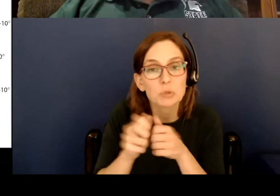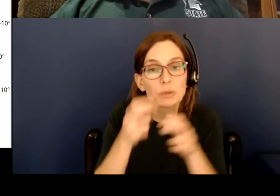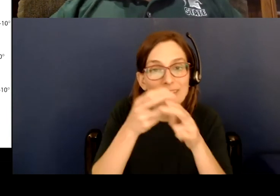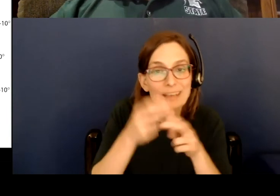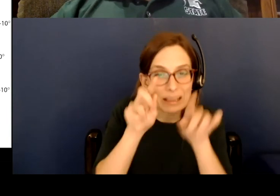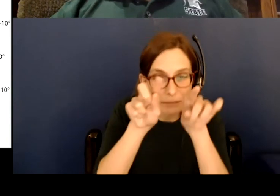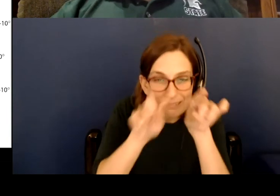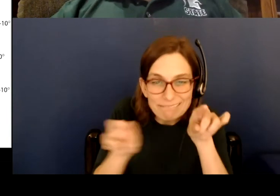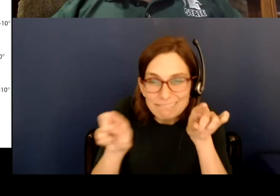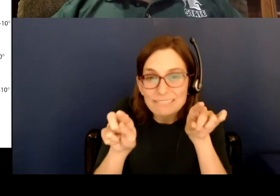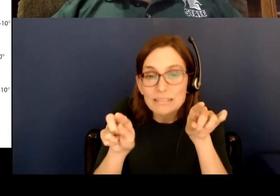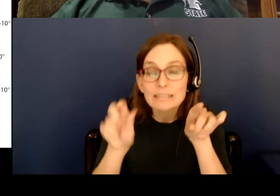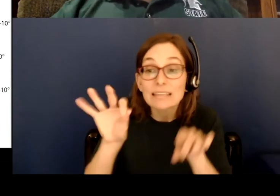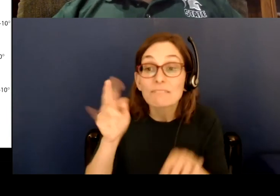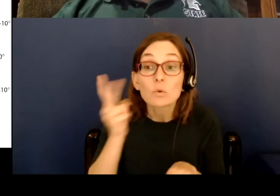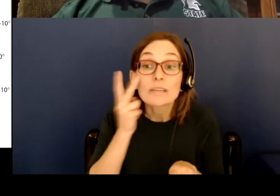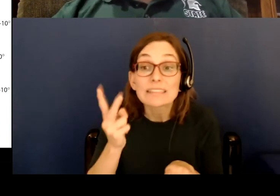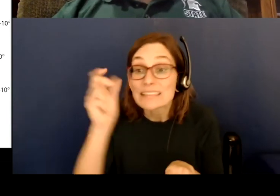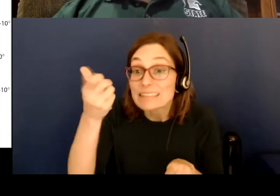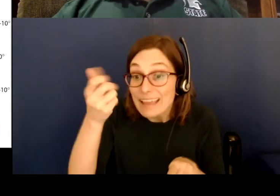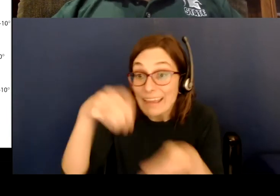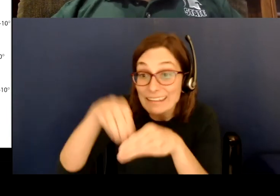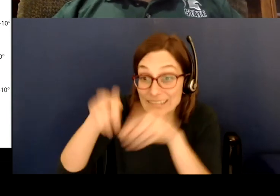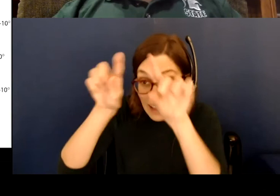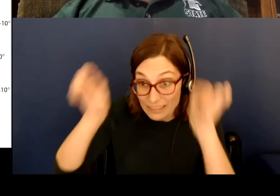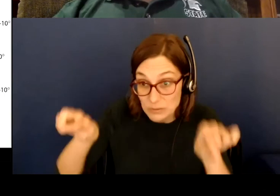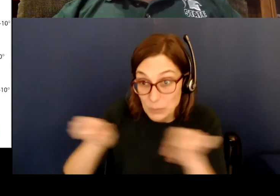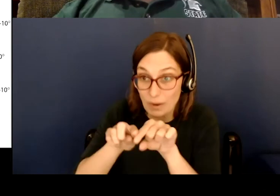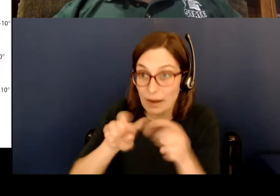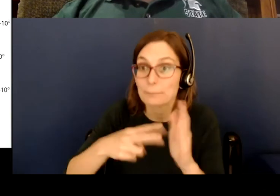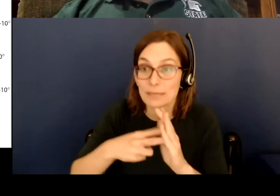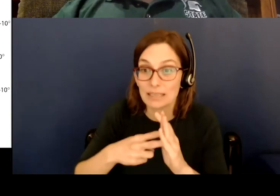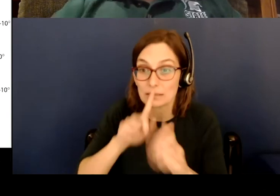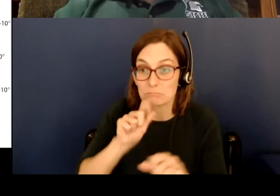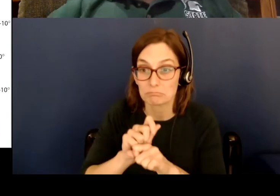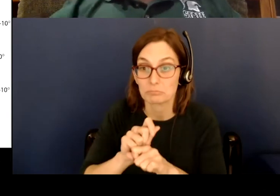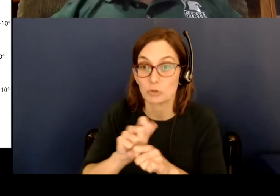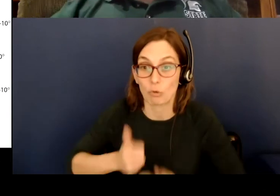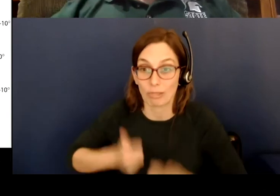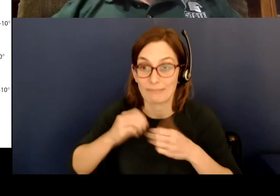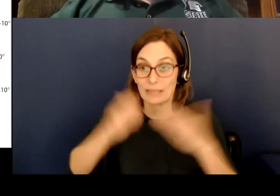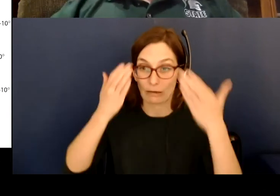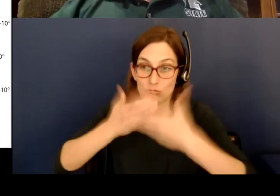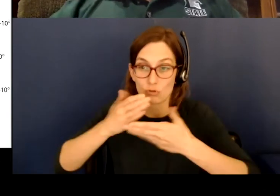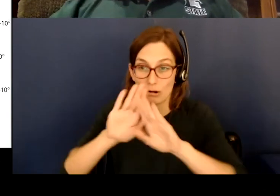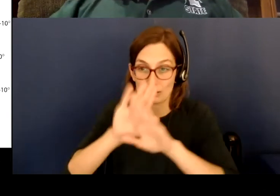here. If you see 10 or more, you have a dark sky. So one more thing with that great